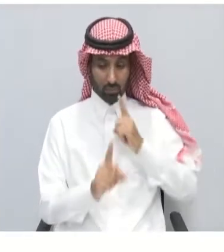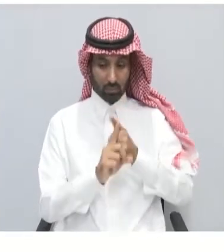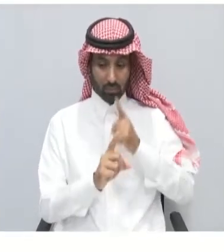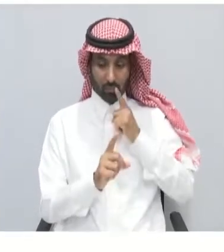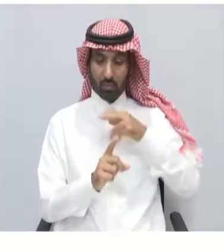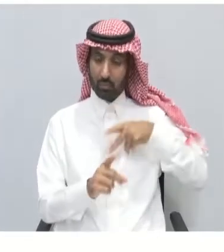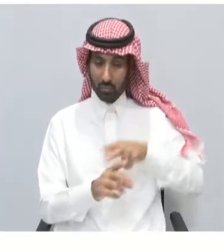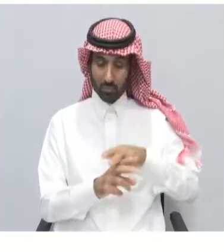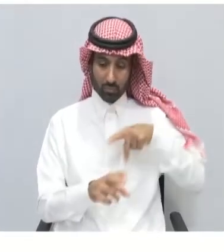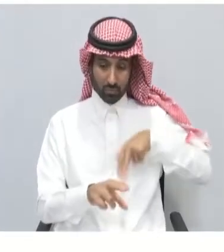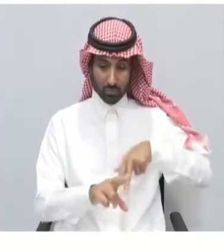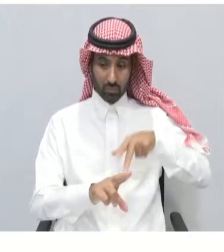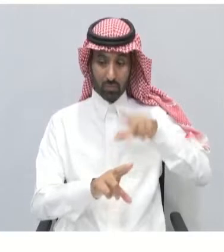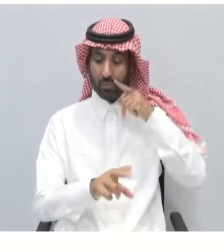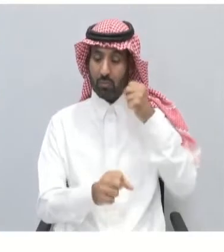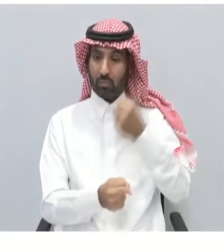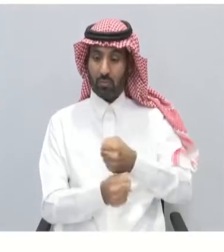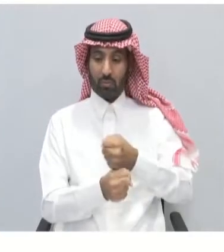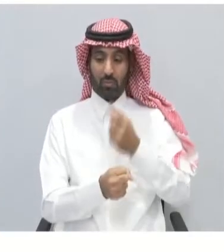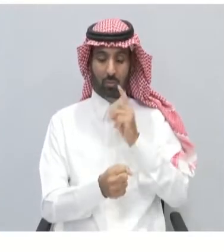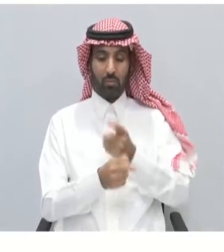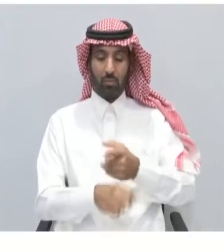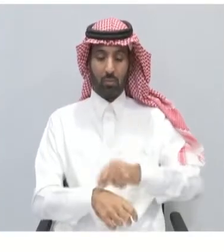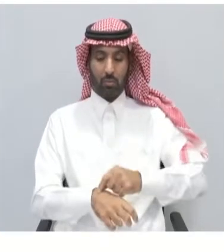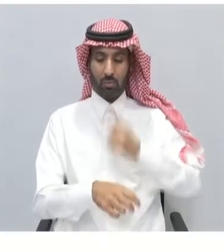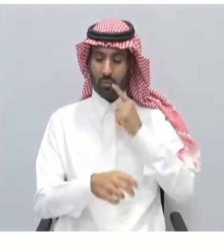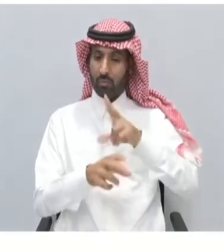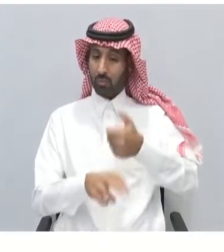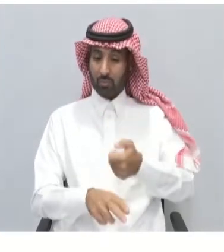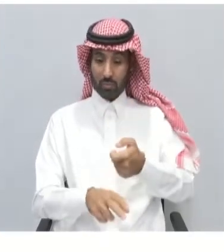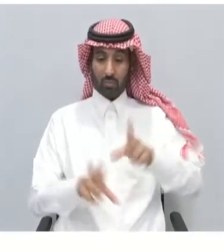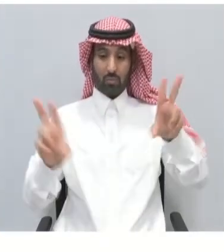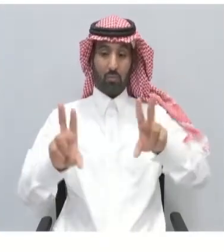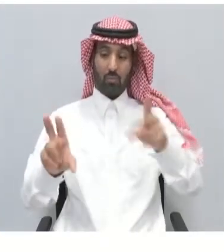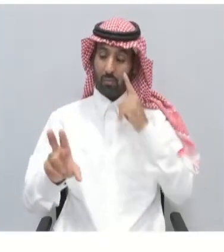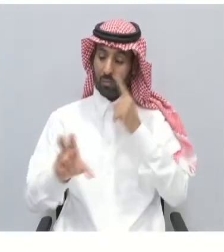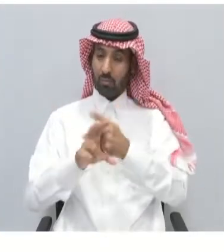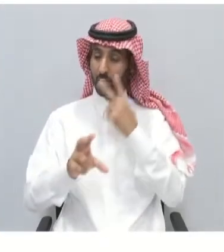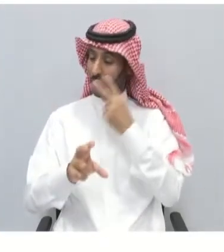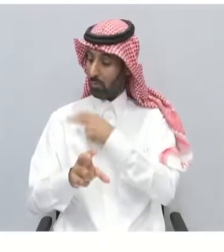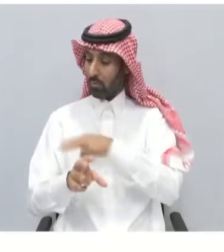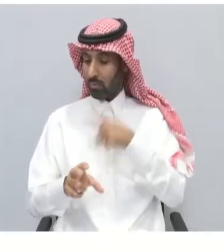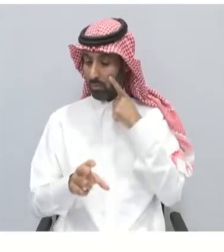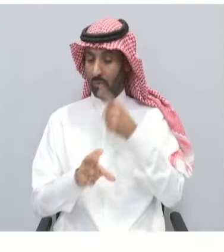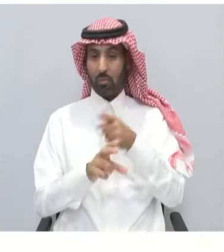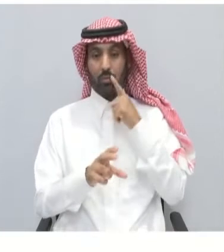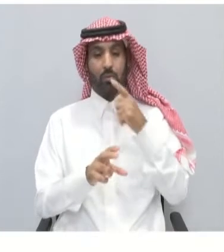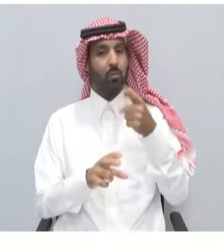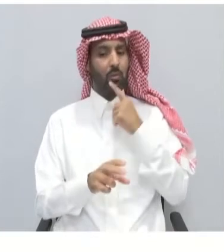escalator or doorway. People who change the TV channel without asking when someone else is clearly